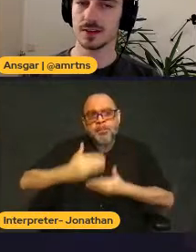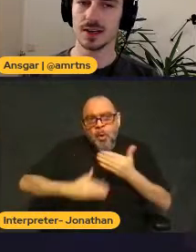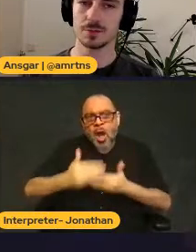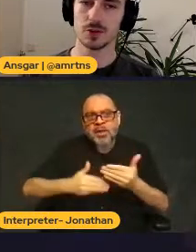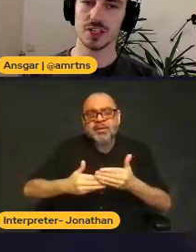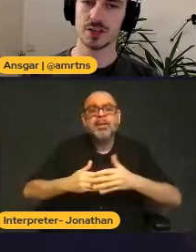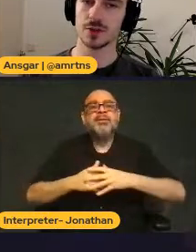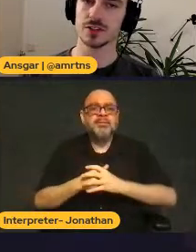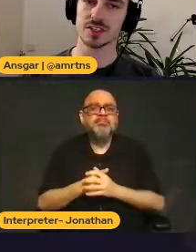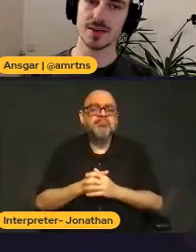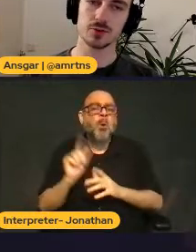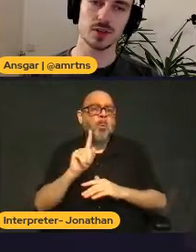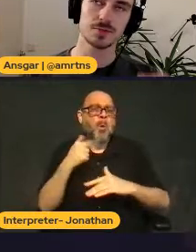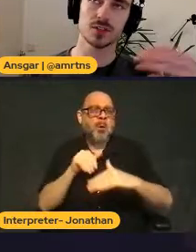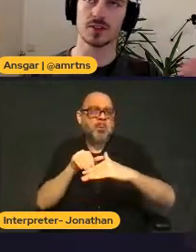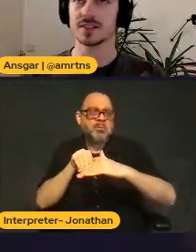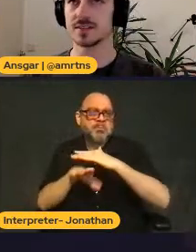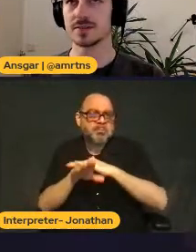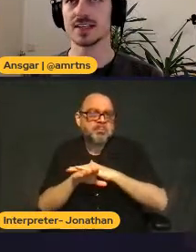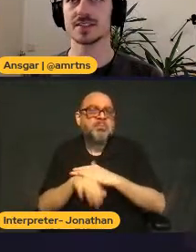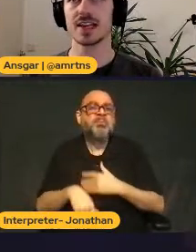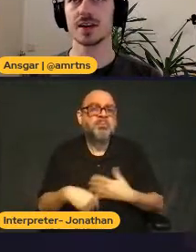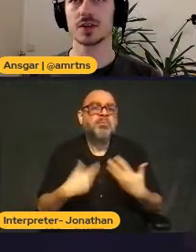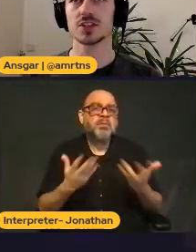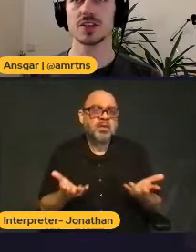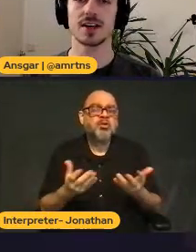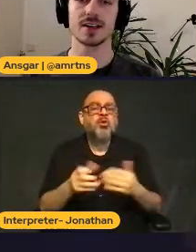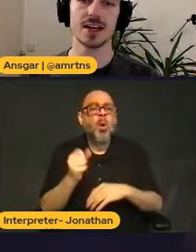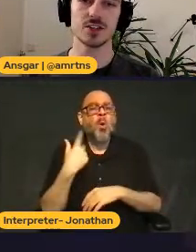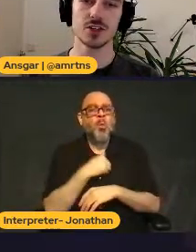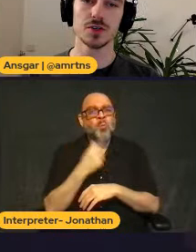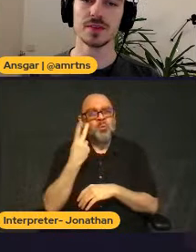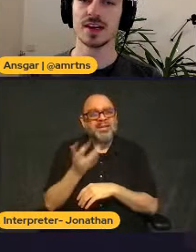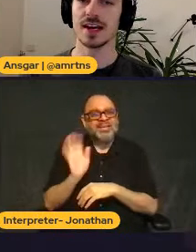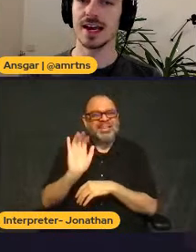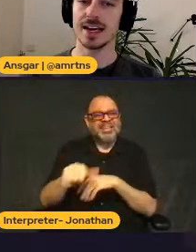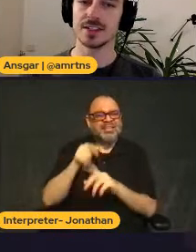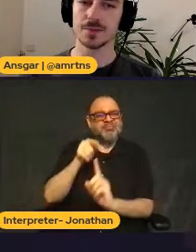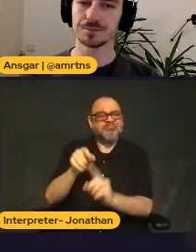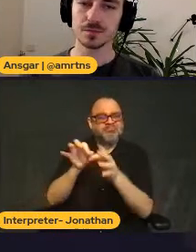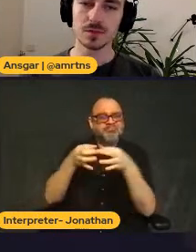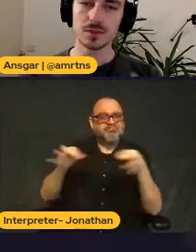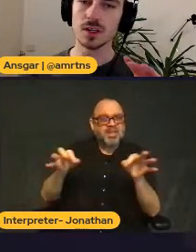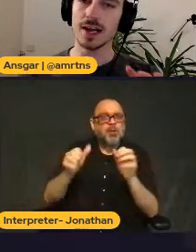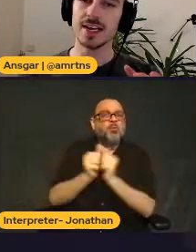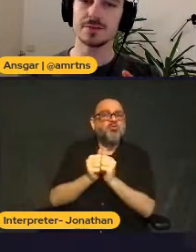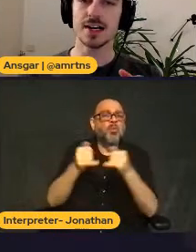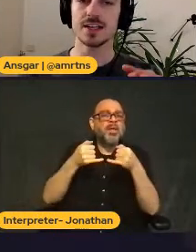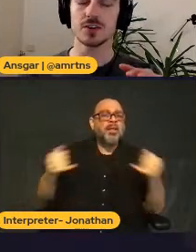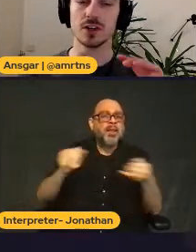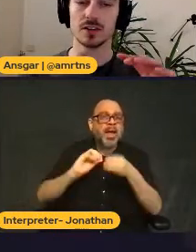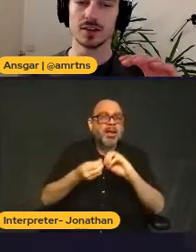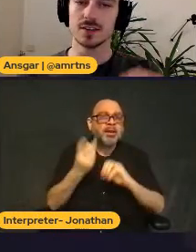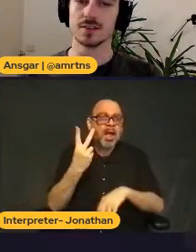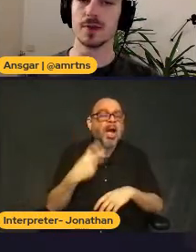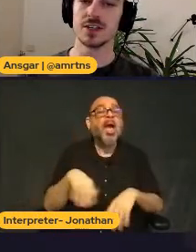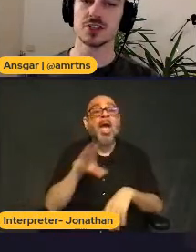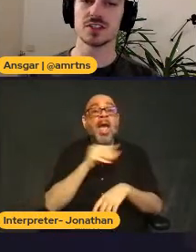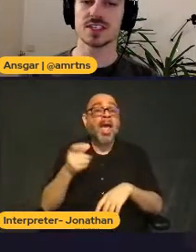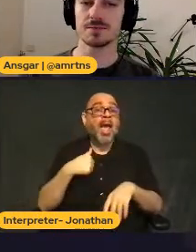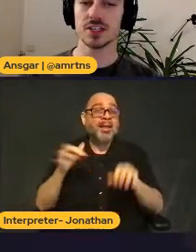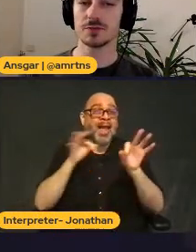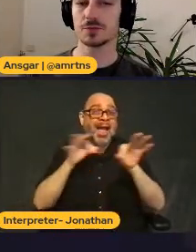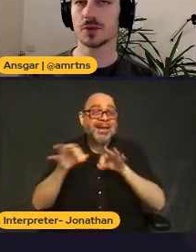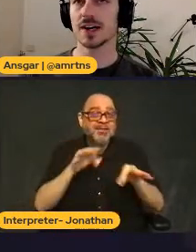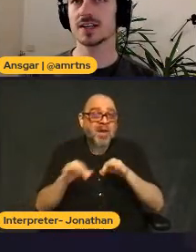this project. We're using TypeScript, so that's defined as the language and line 2. And I defined or